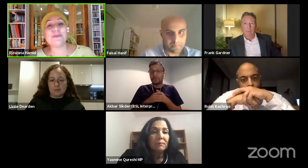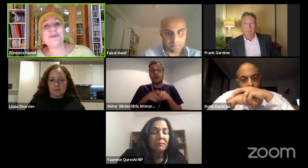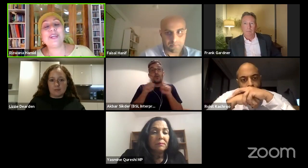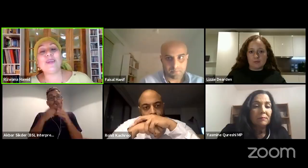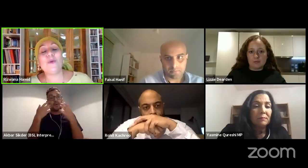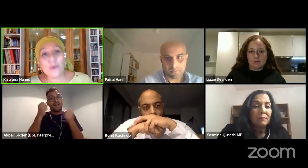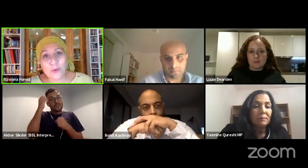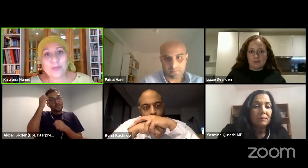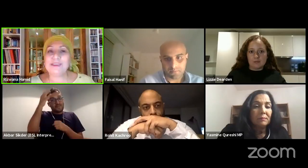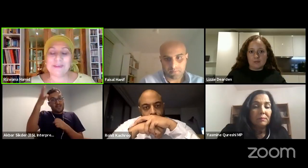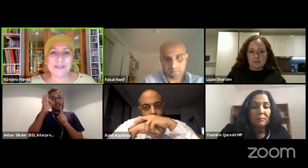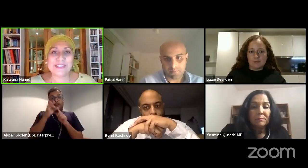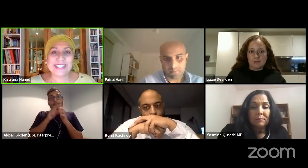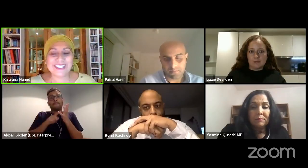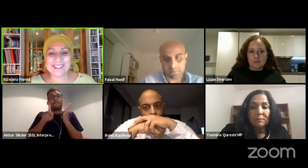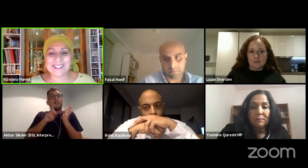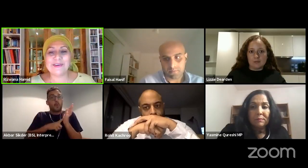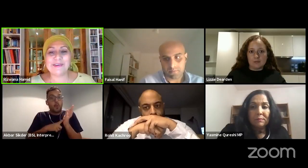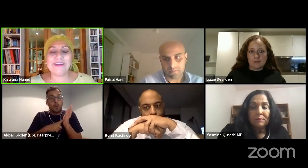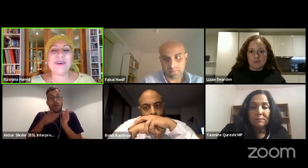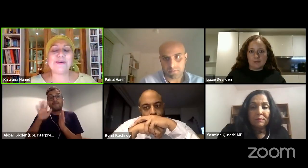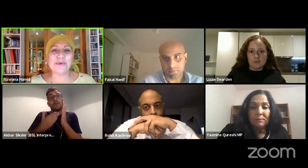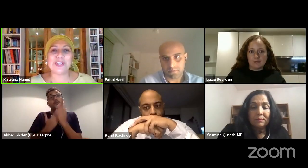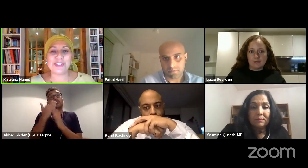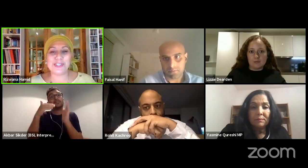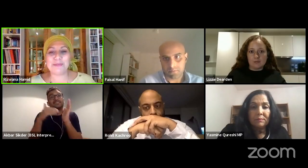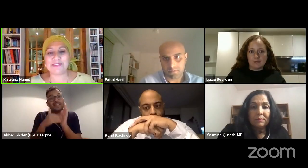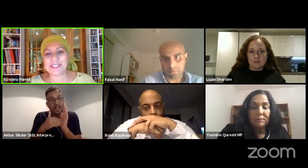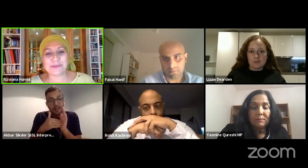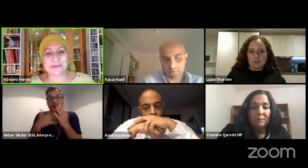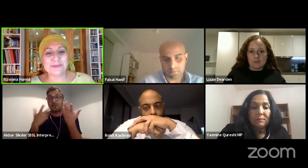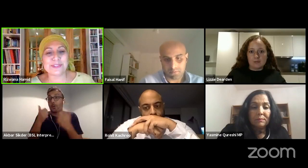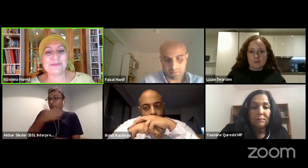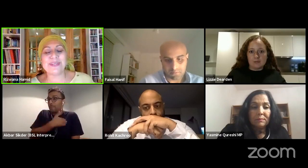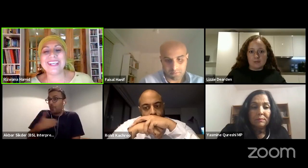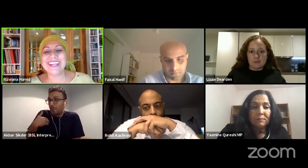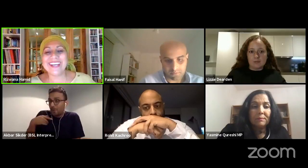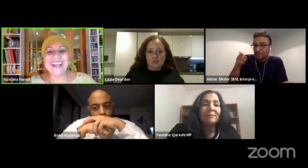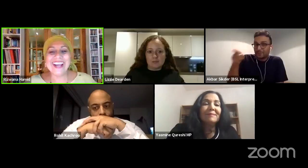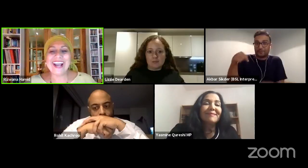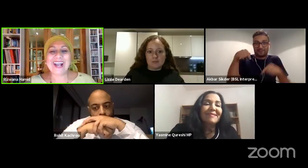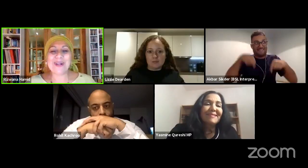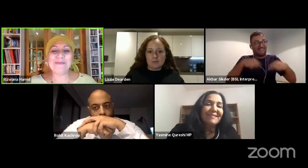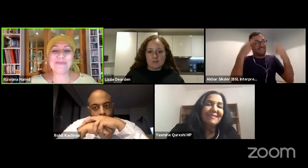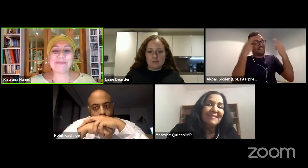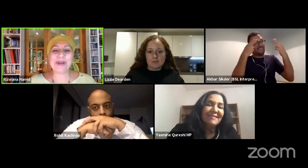Paul Spoonley, all the way from New Zealand. So a very good morning to you, Professor Paul Spoonley.